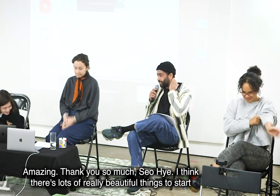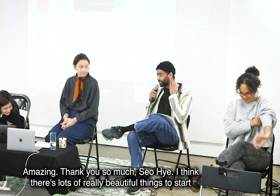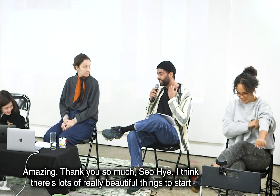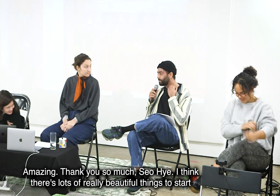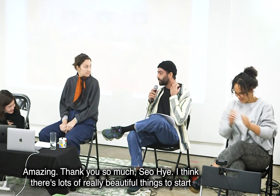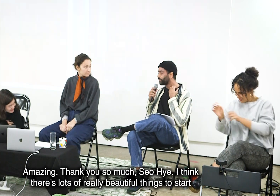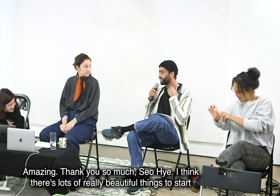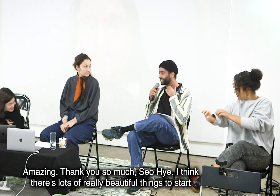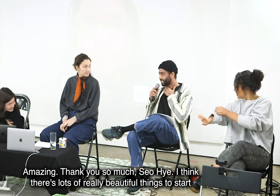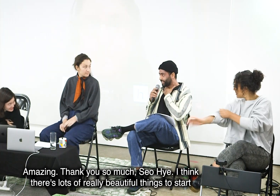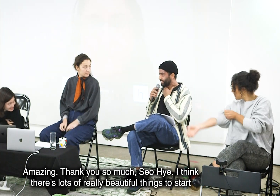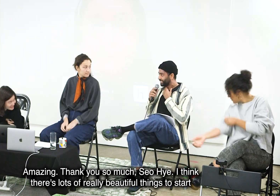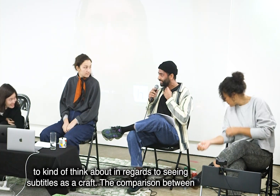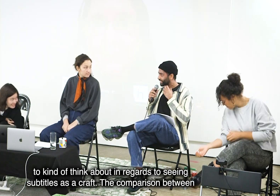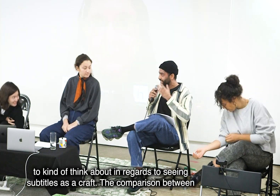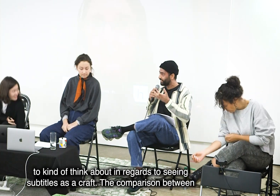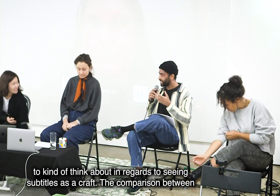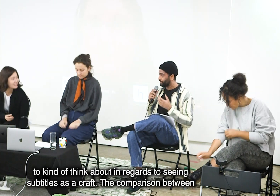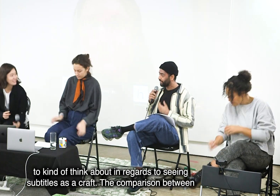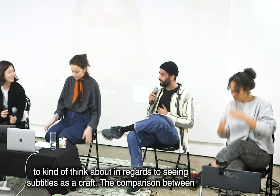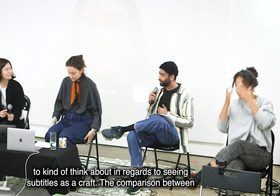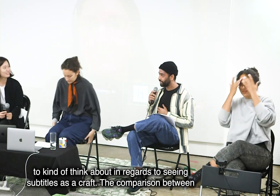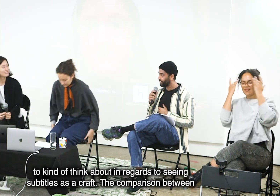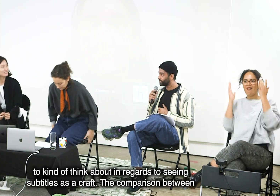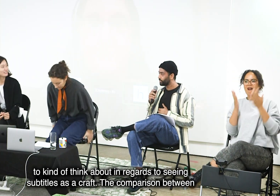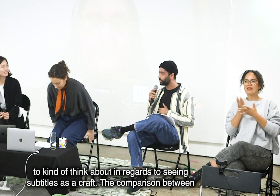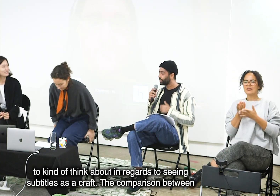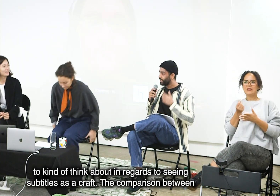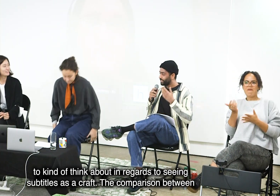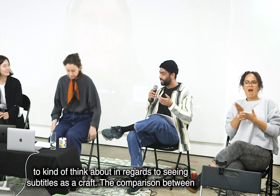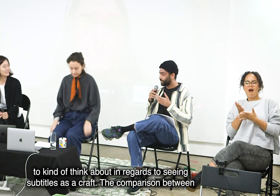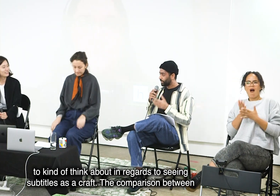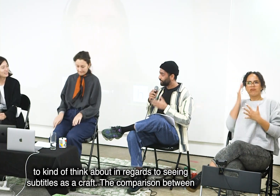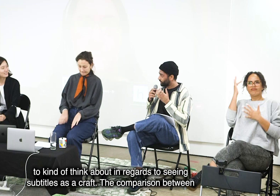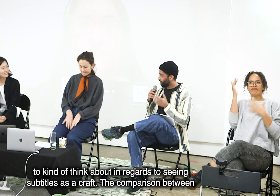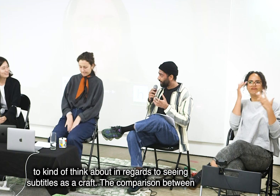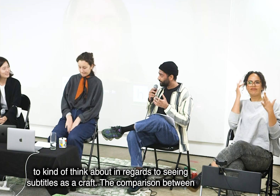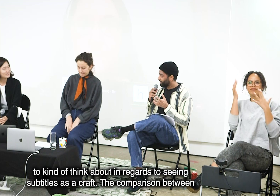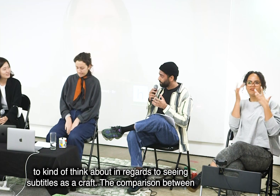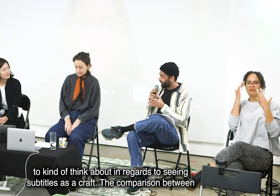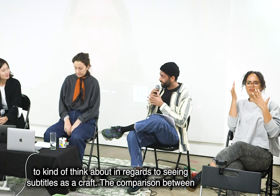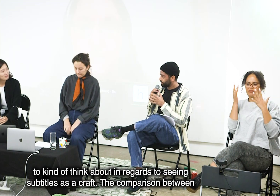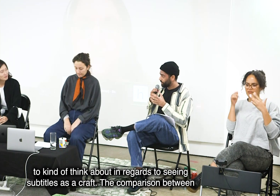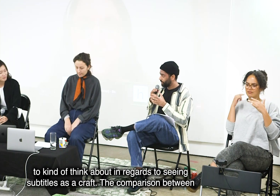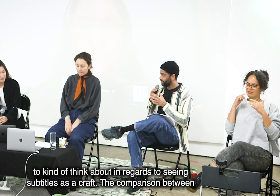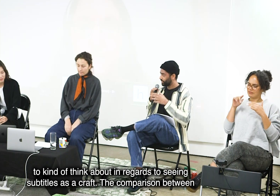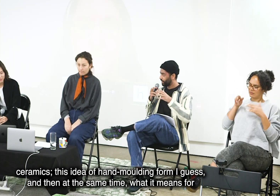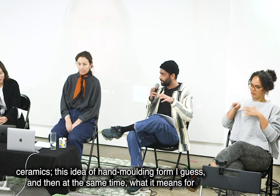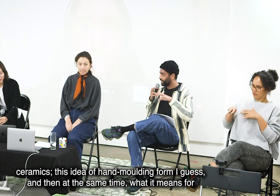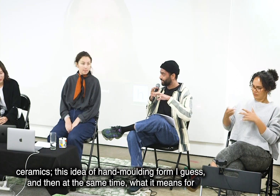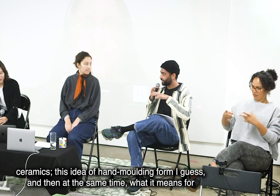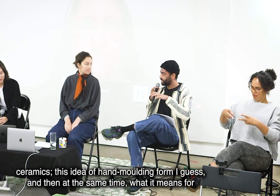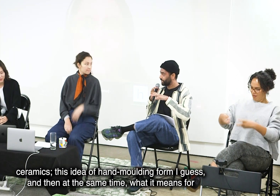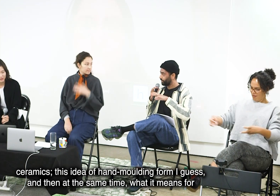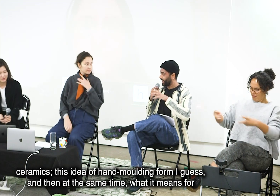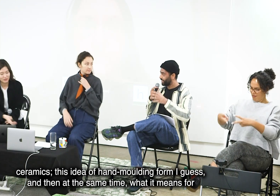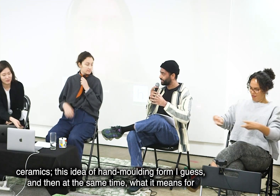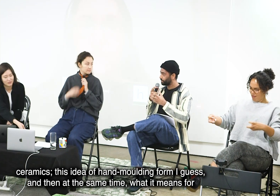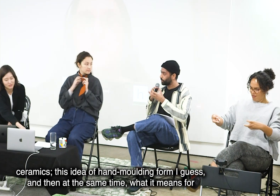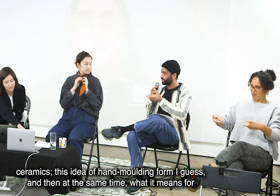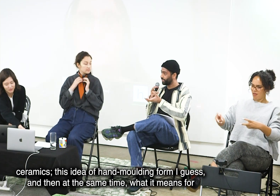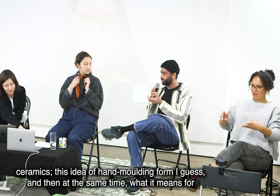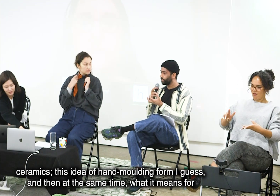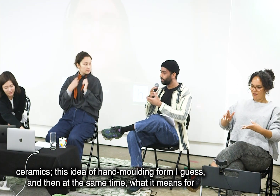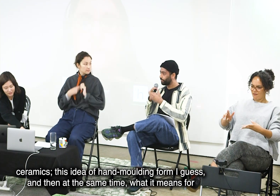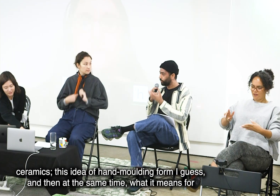I think there's lots of really beautiful things to start to kind of think about in regards to seeing subtitles as a craft, the comparison between ceramics, this idea of